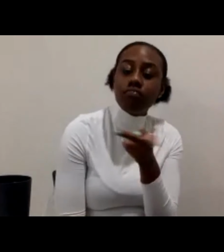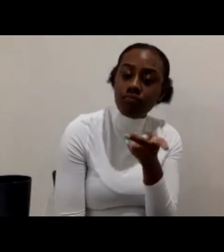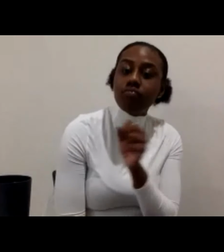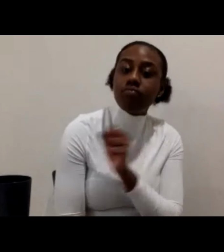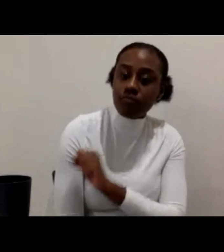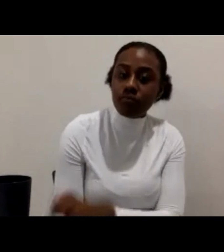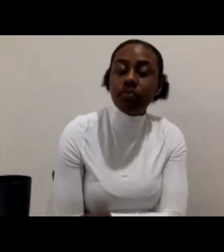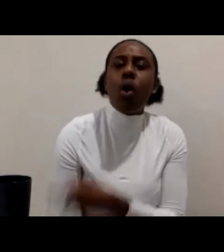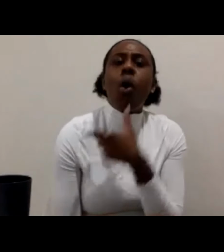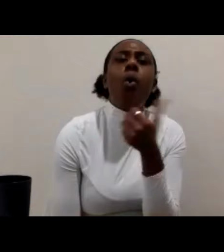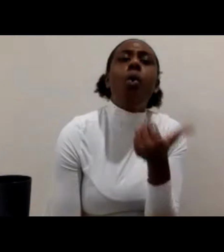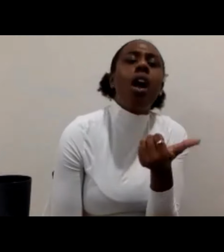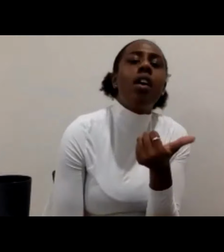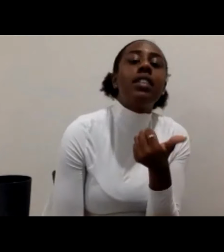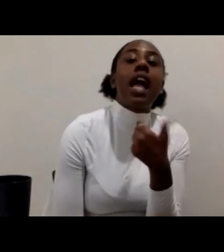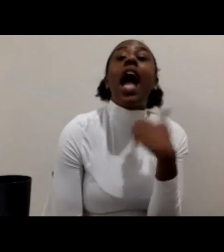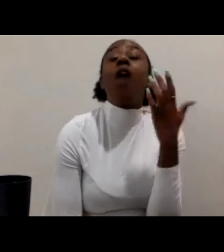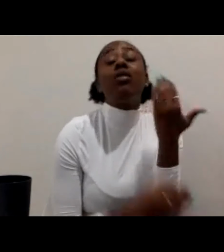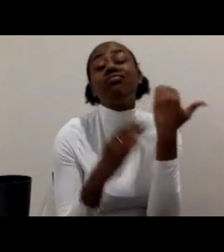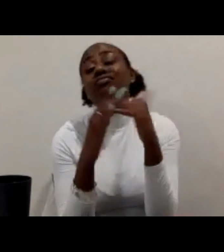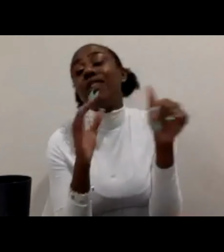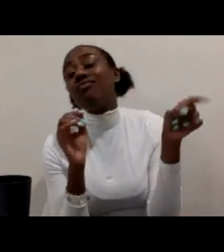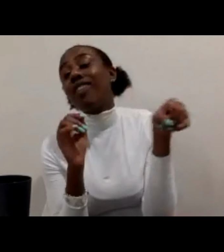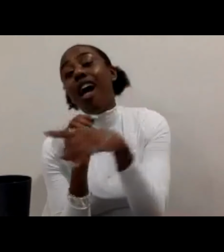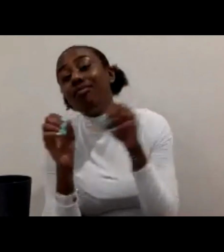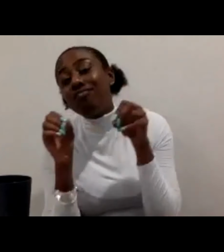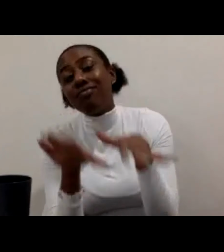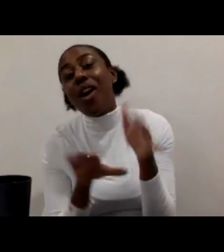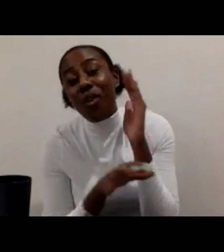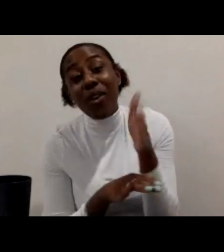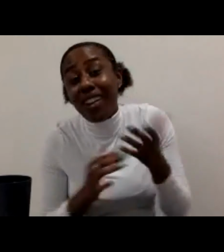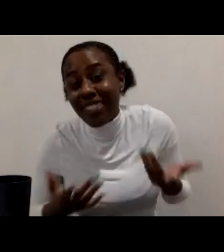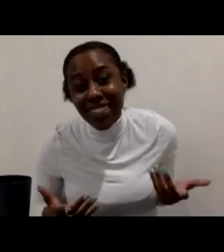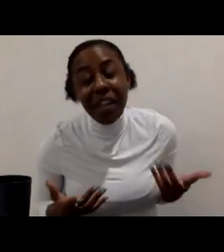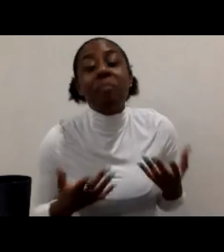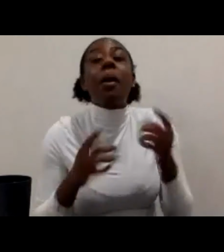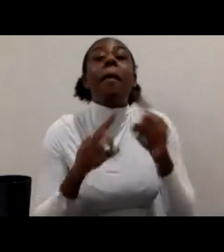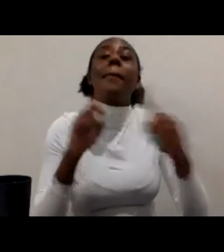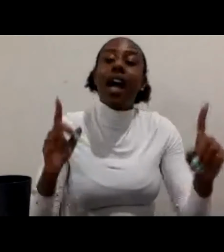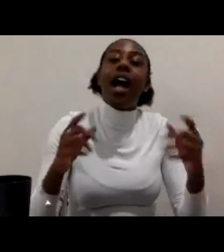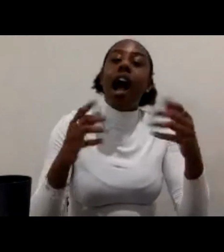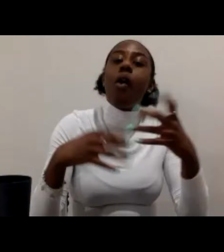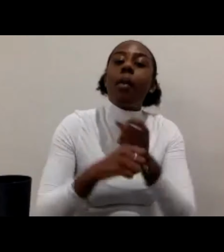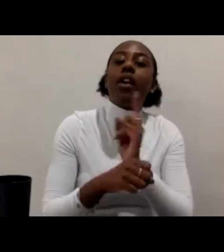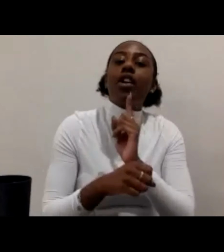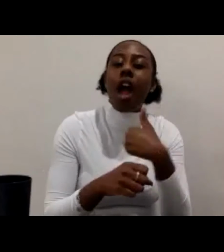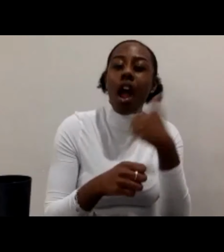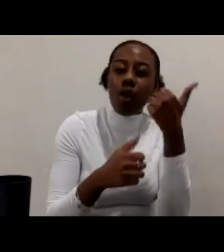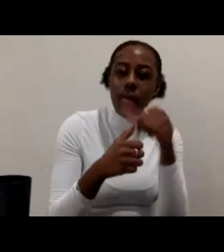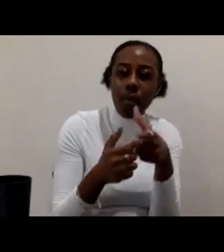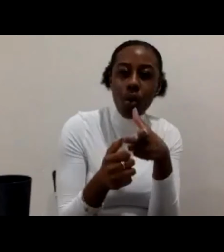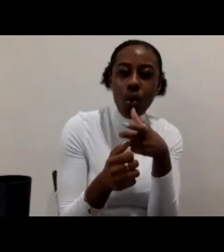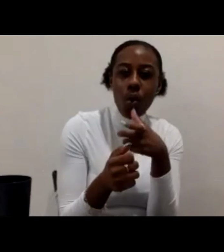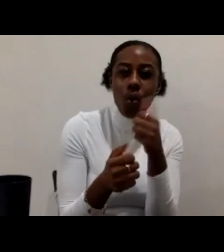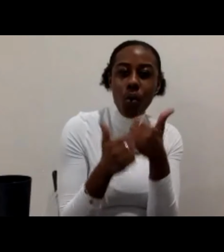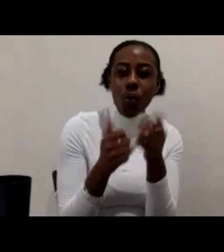Who else? I'm gonna send all of y'all an email no matter what, but I want to make sure I remember which names.